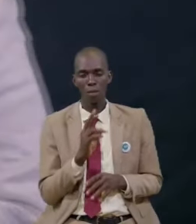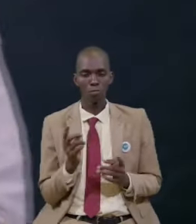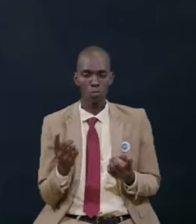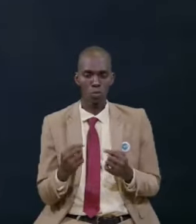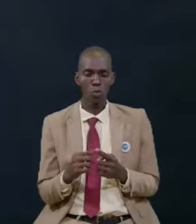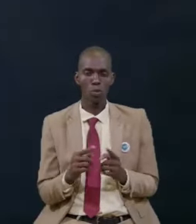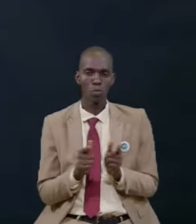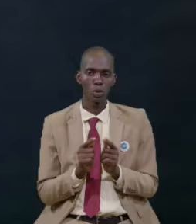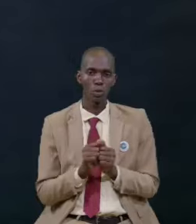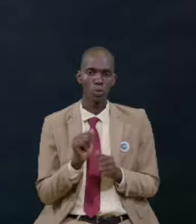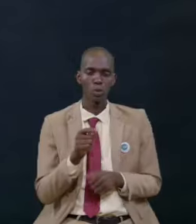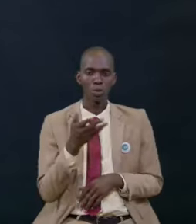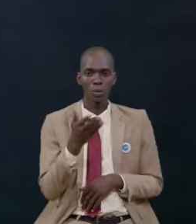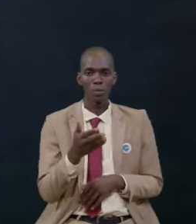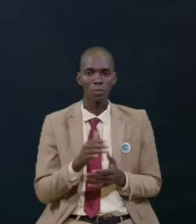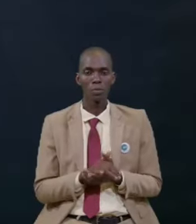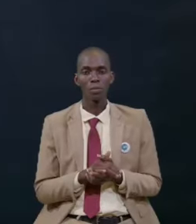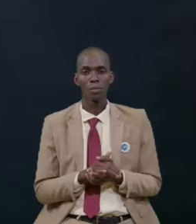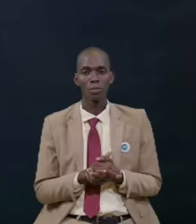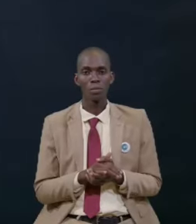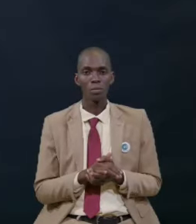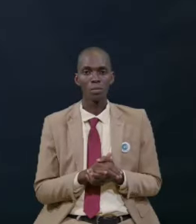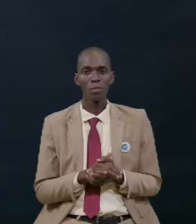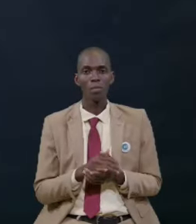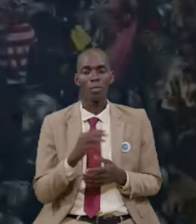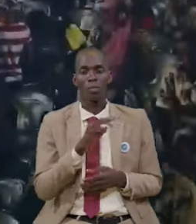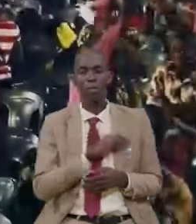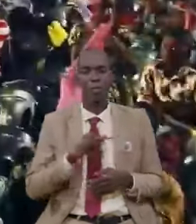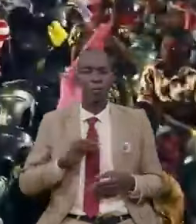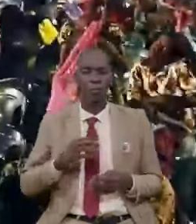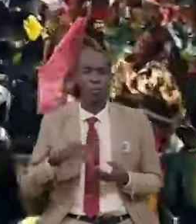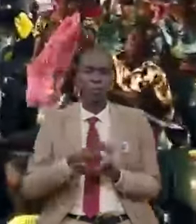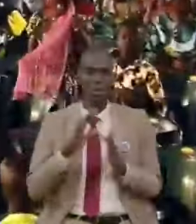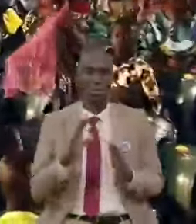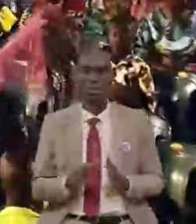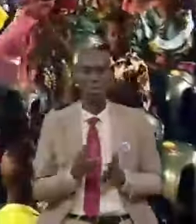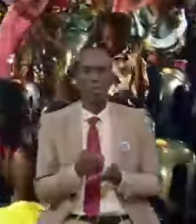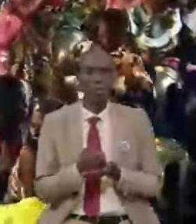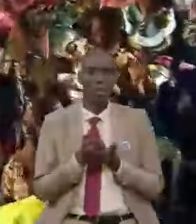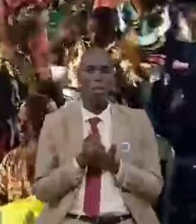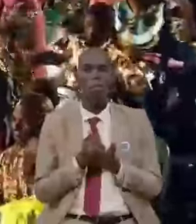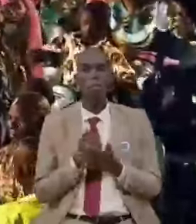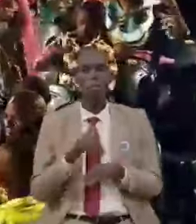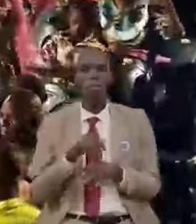The choristers, members of the choir, help us at this time. Ushers, counselor,